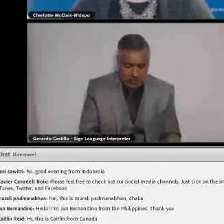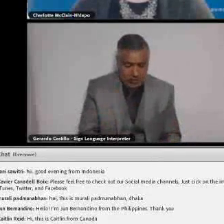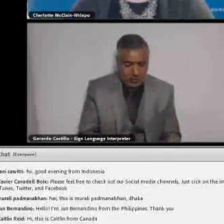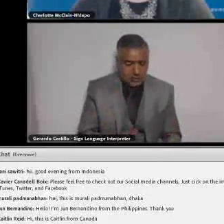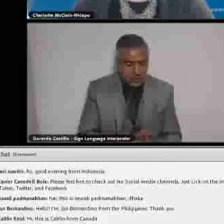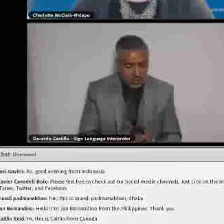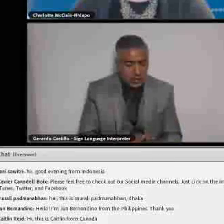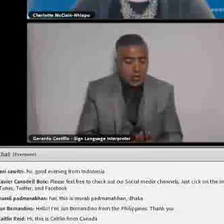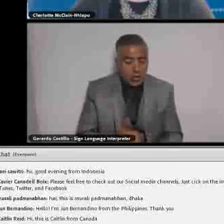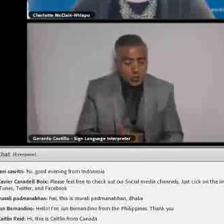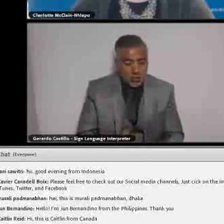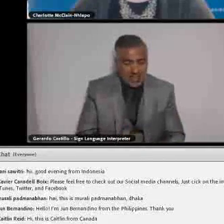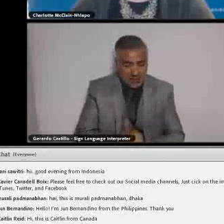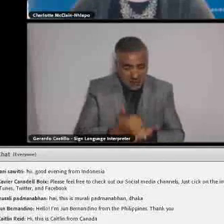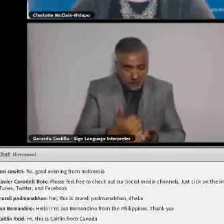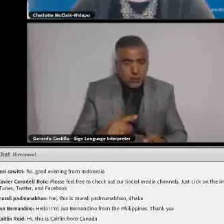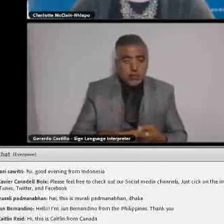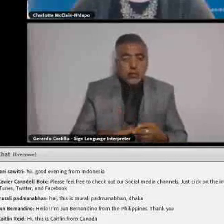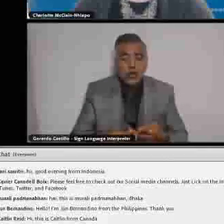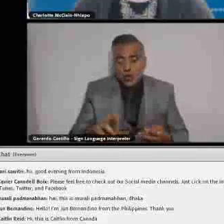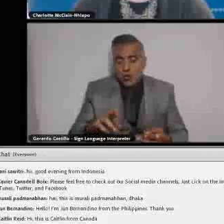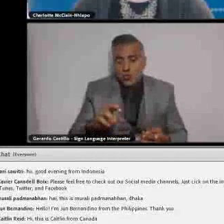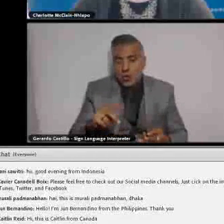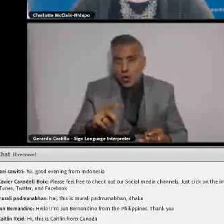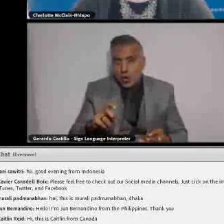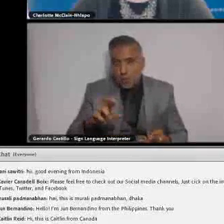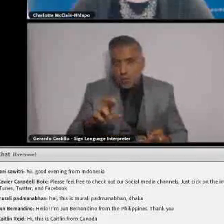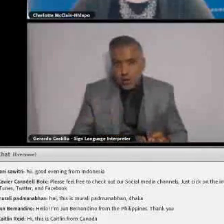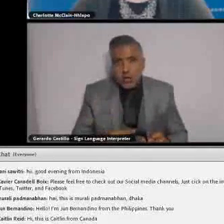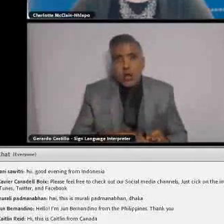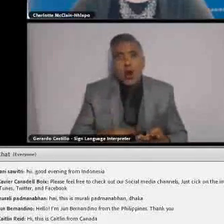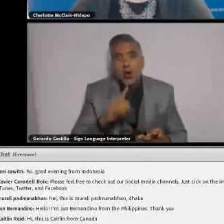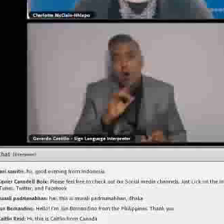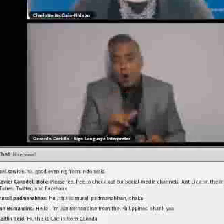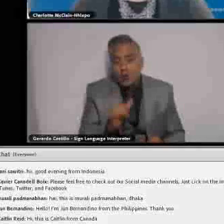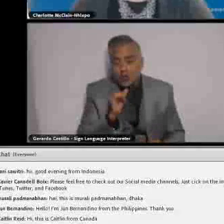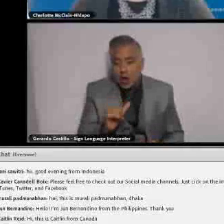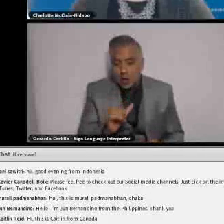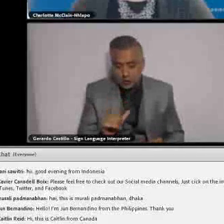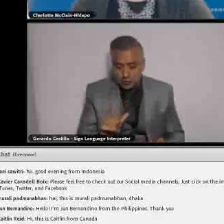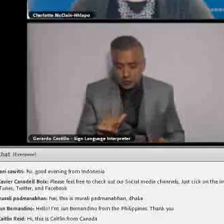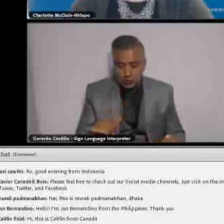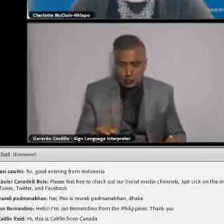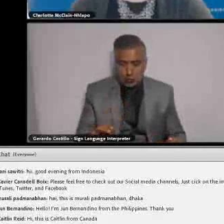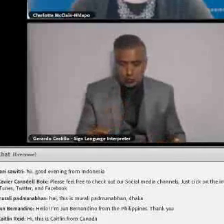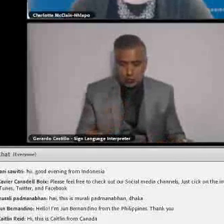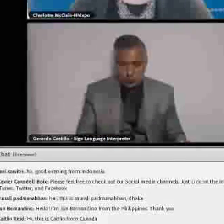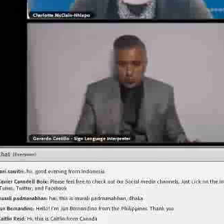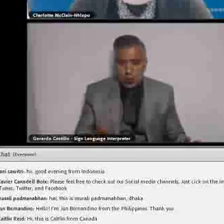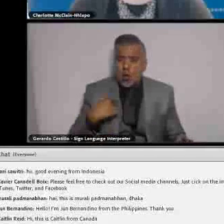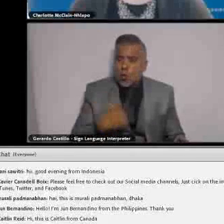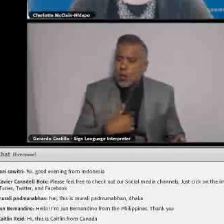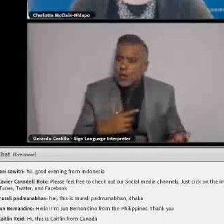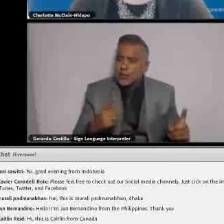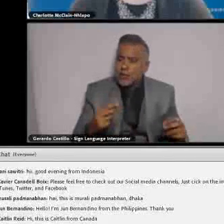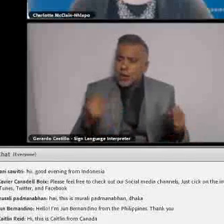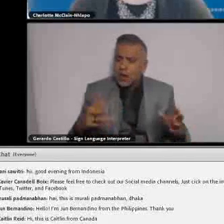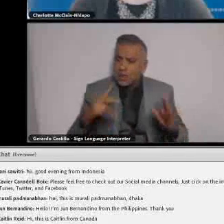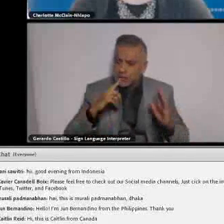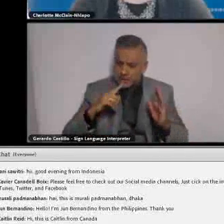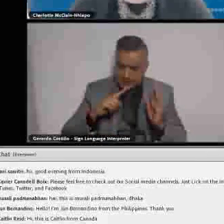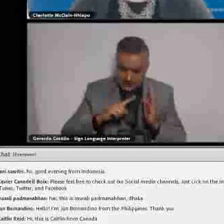relief efforts, recovery efforts, and reconstruction processes are also not neutral. We've done a number of